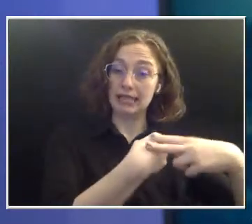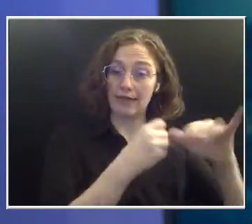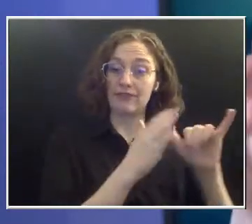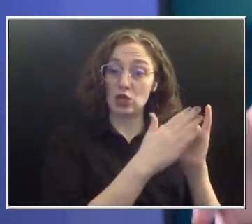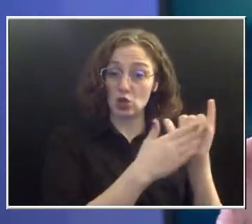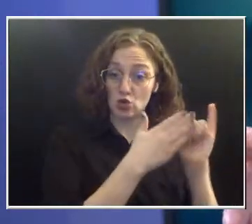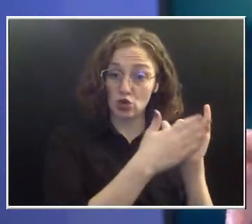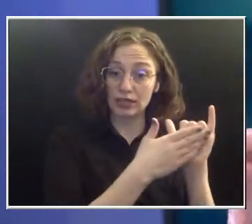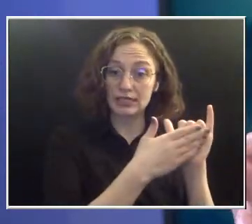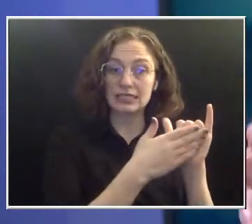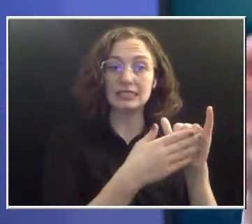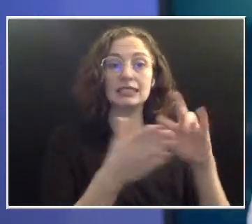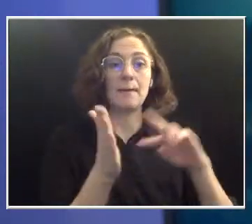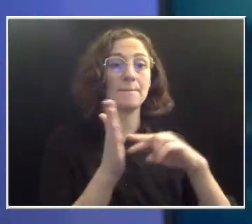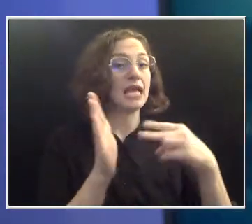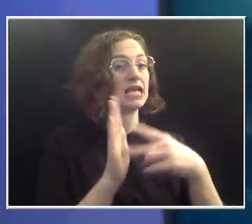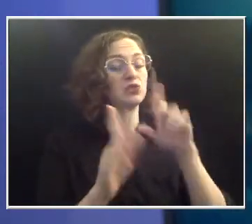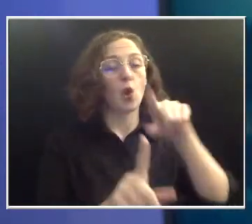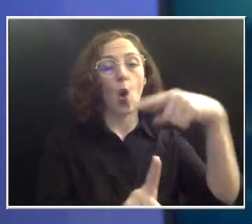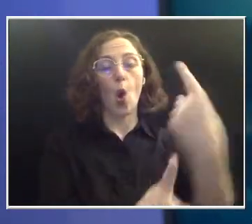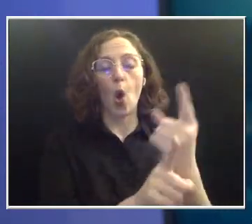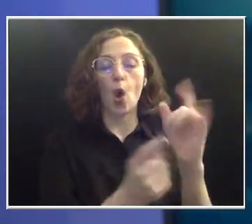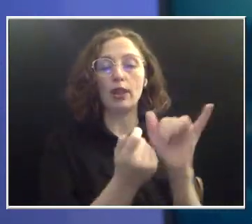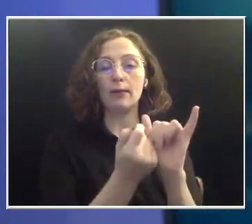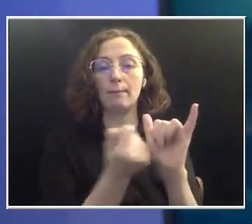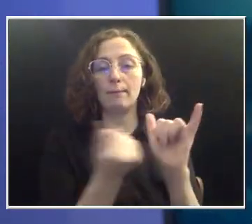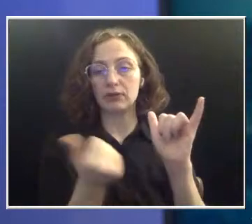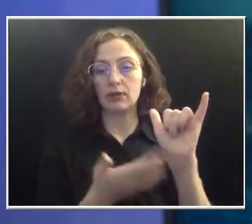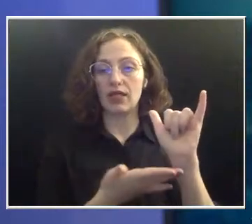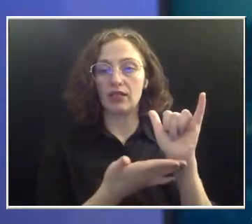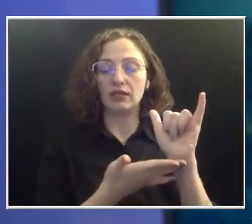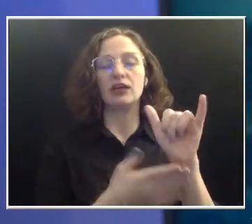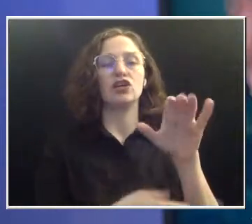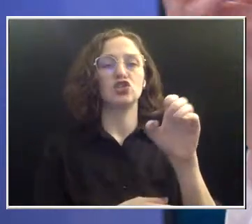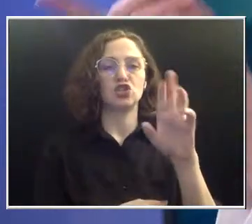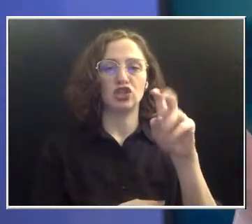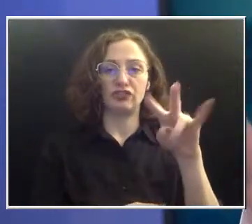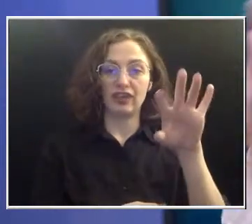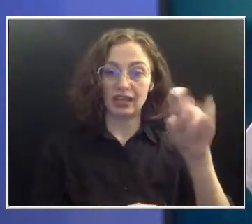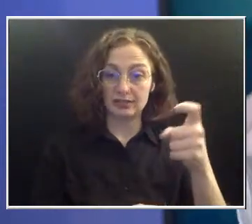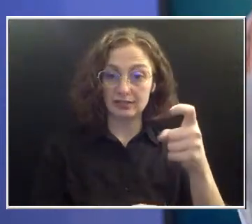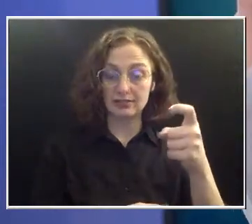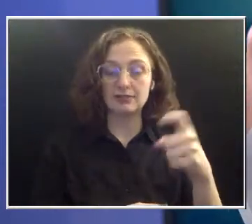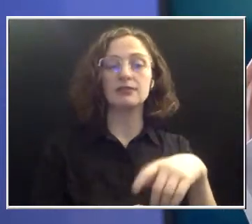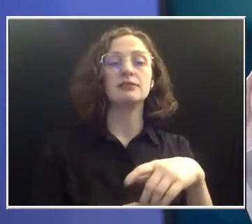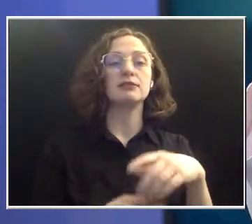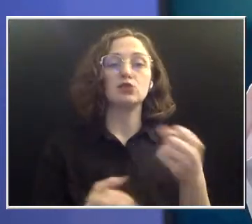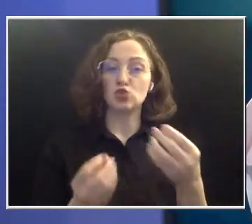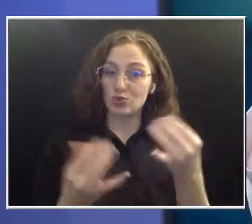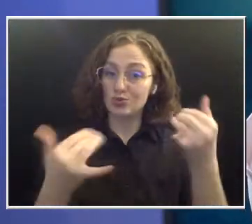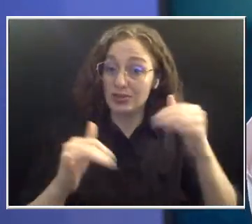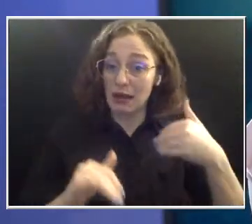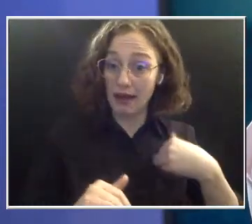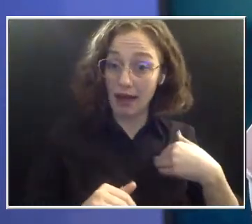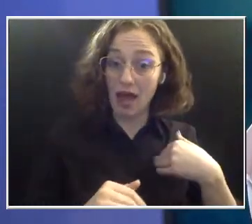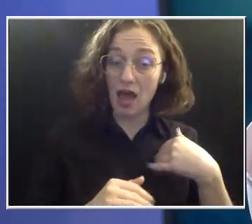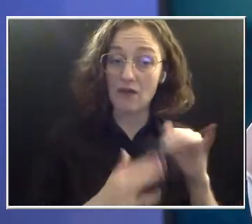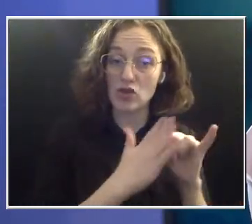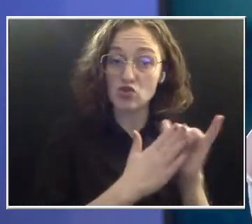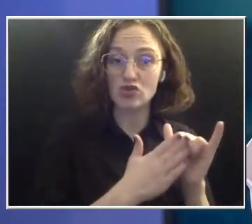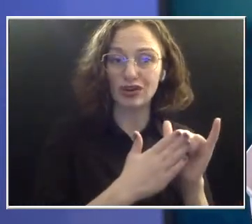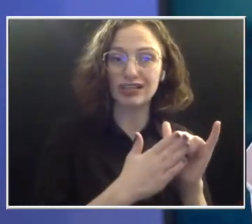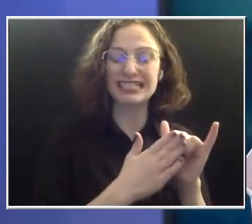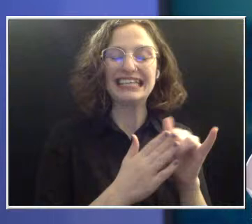cervix and the tissue around it, and so women can still have a uterus. The location and size of her cancer was not going to